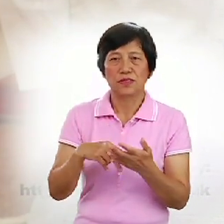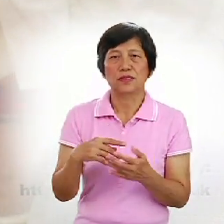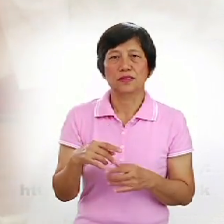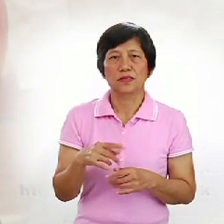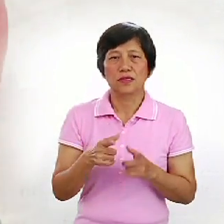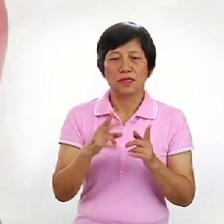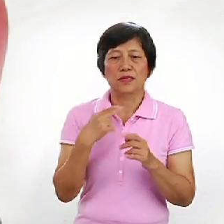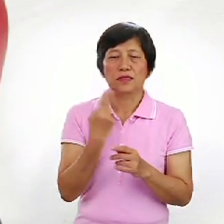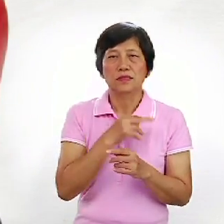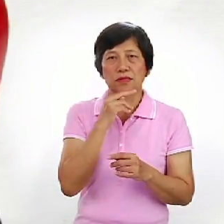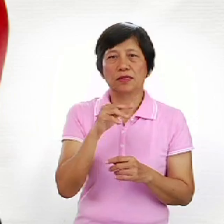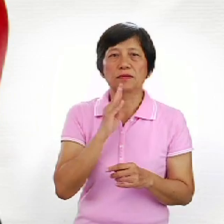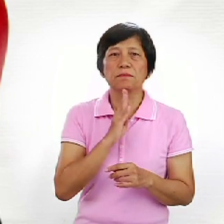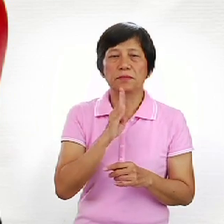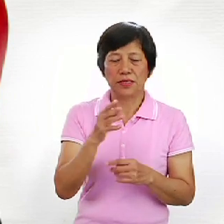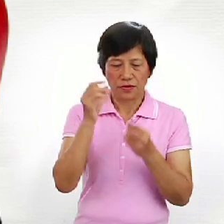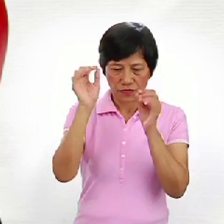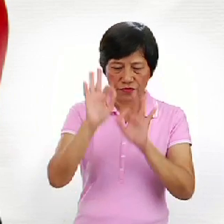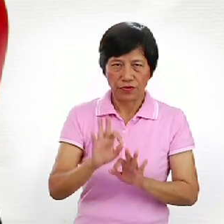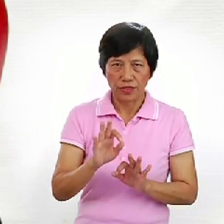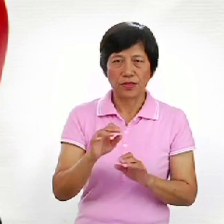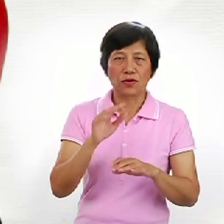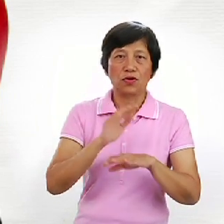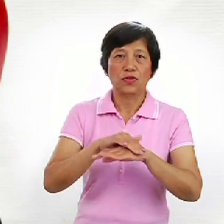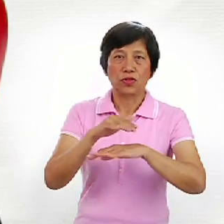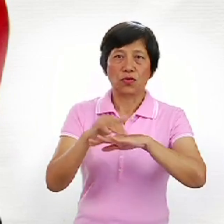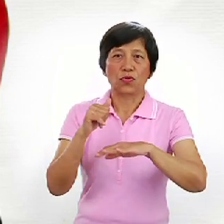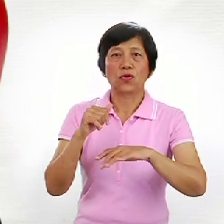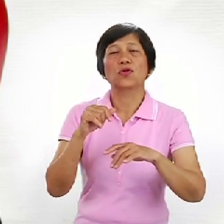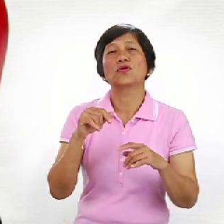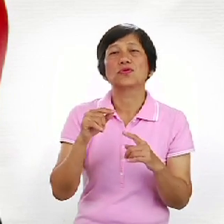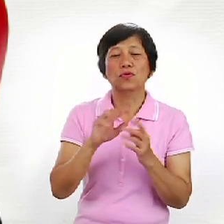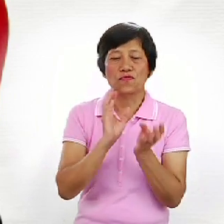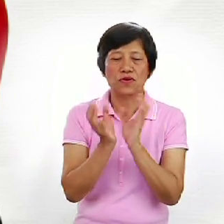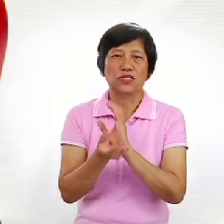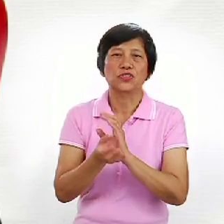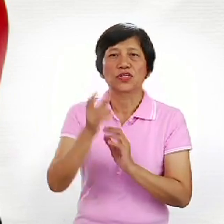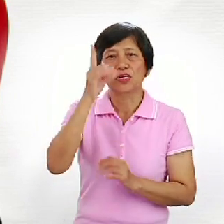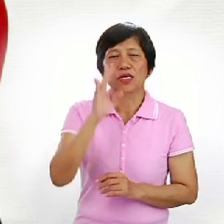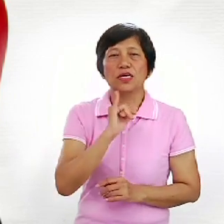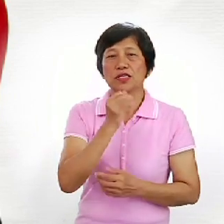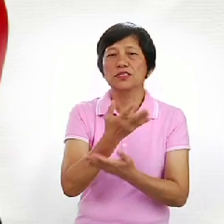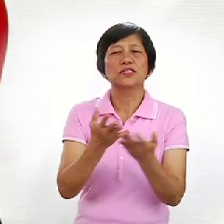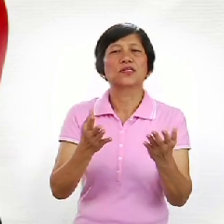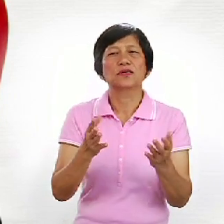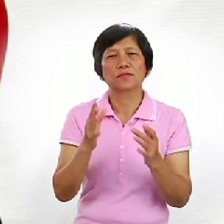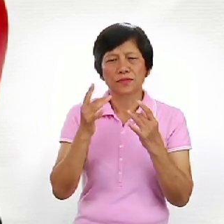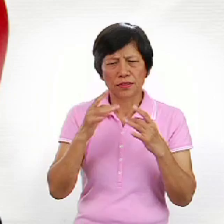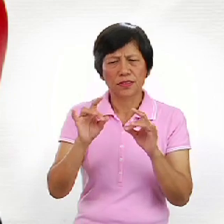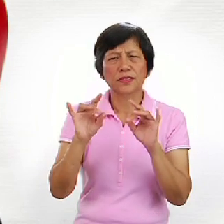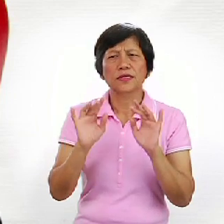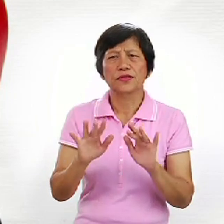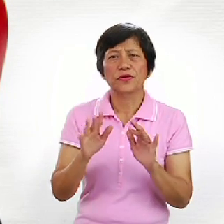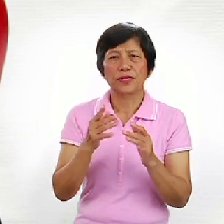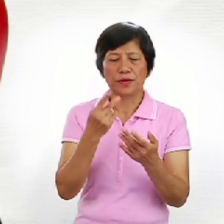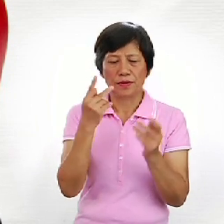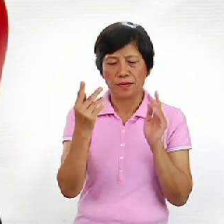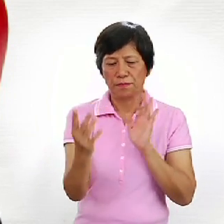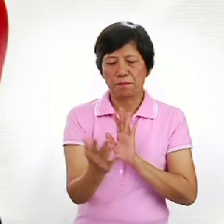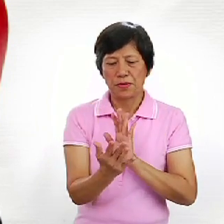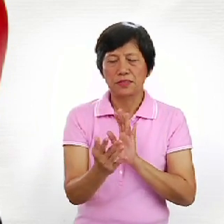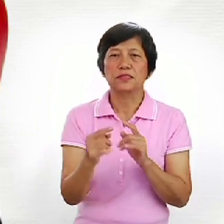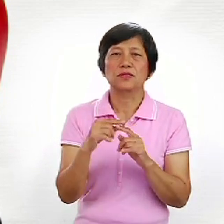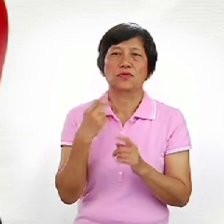conversion. God is there, tenderly present to us, reminding